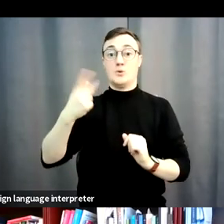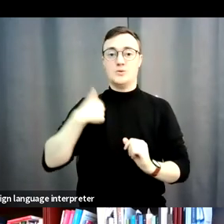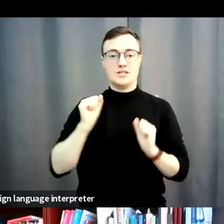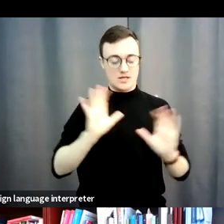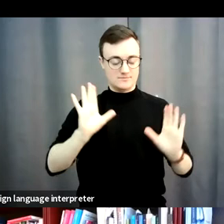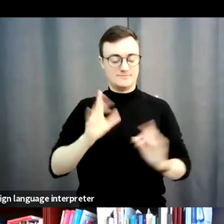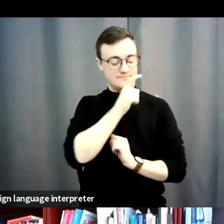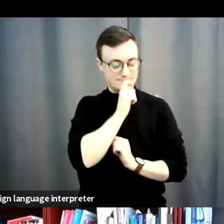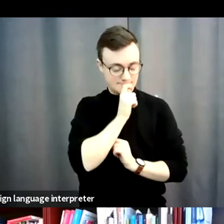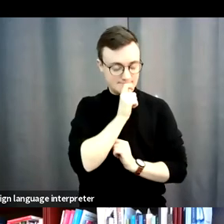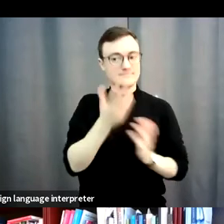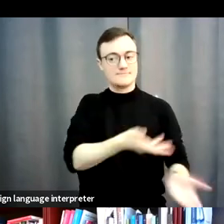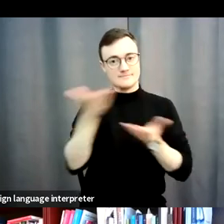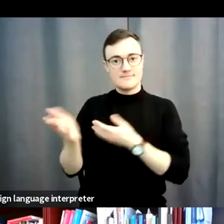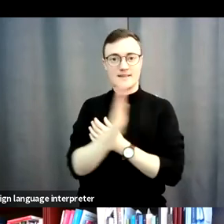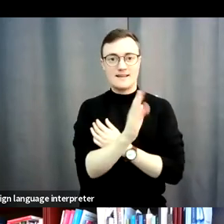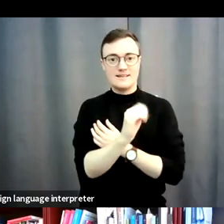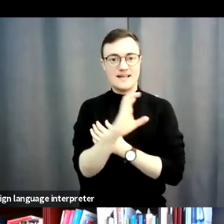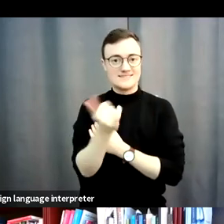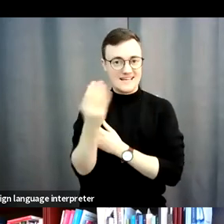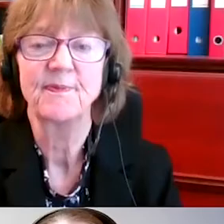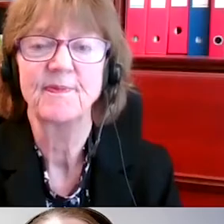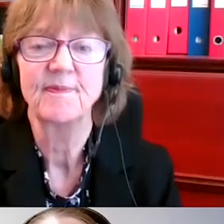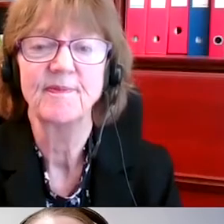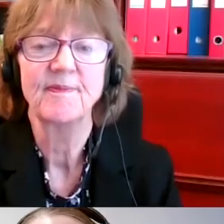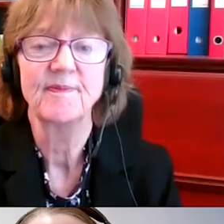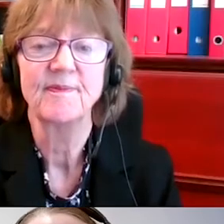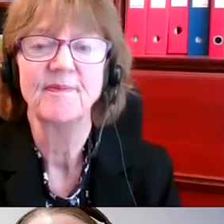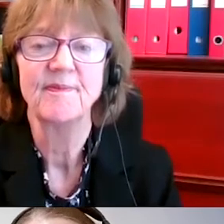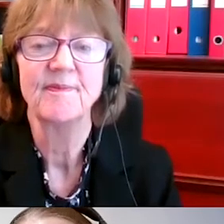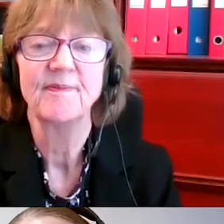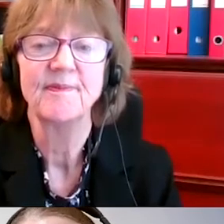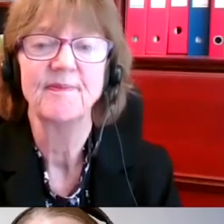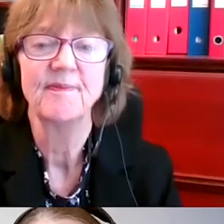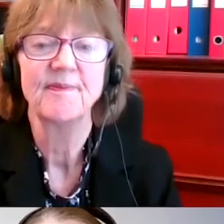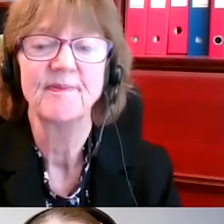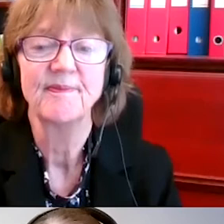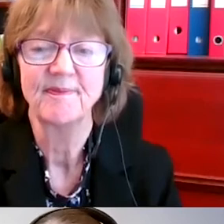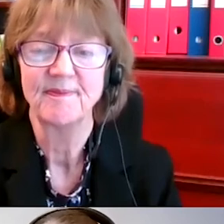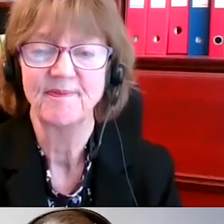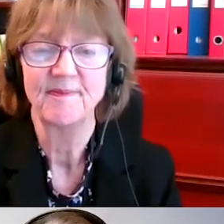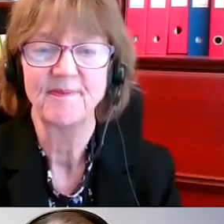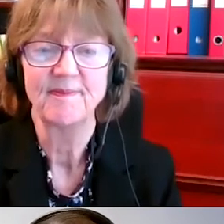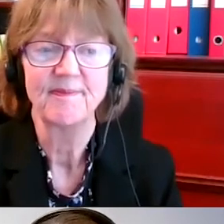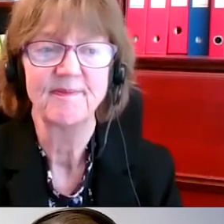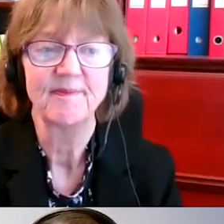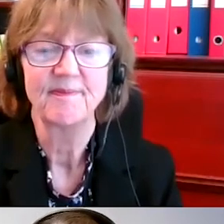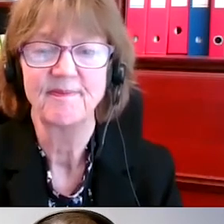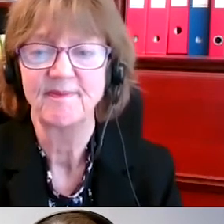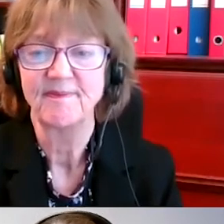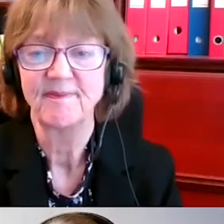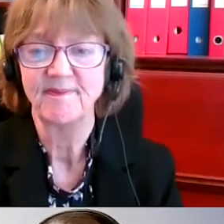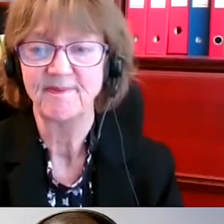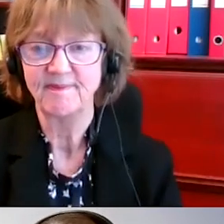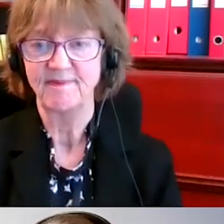sense of some of the questions that we have. Jessica? Thank you very much, Charlotte, and thank you, Kirsten. It's really interesting,